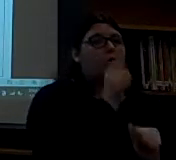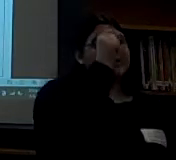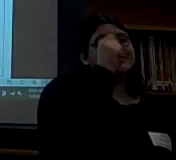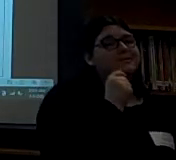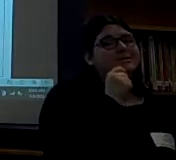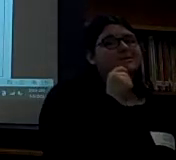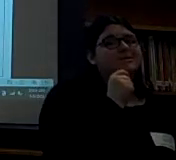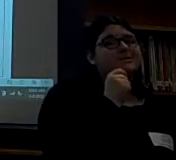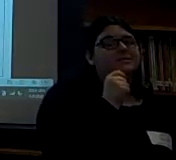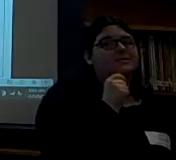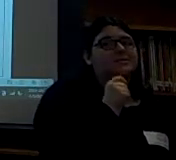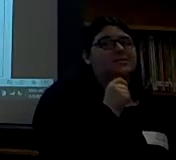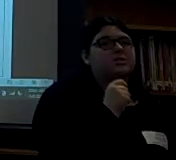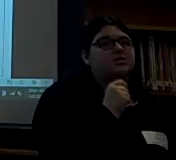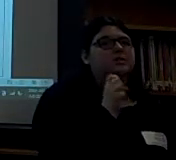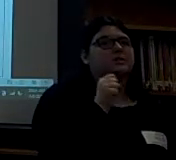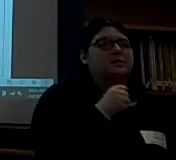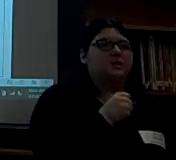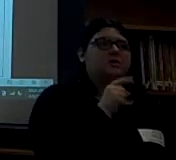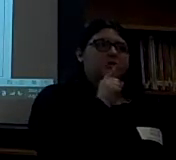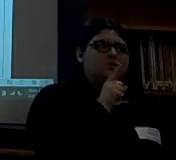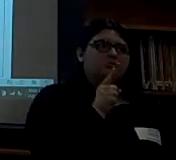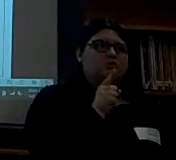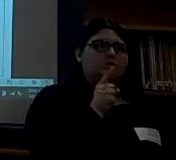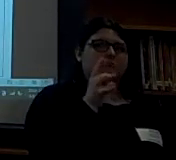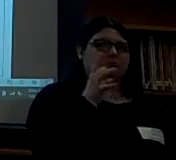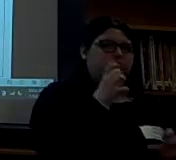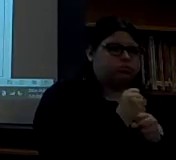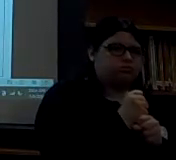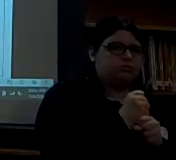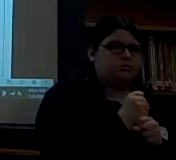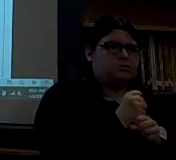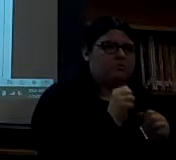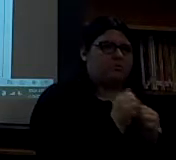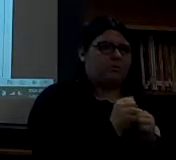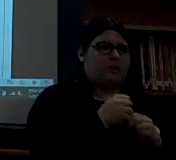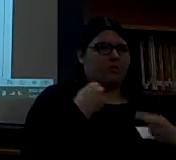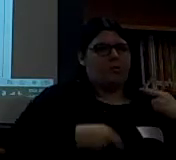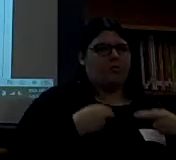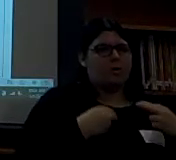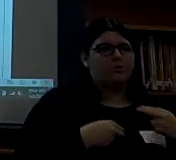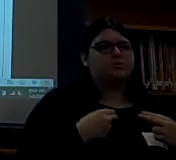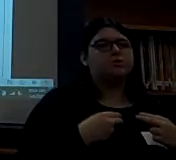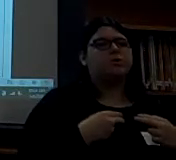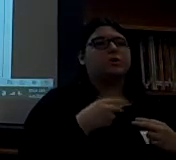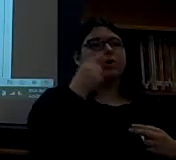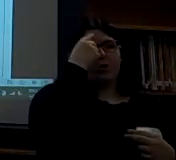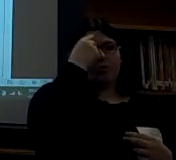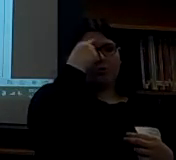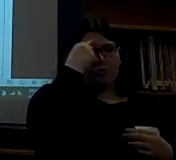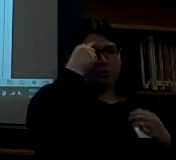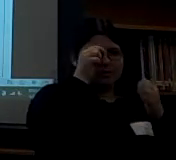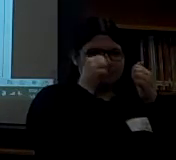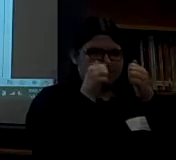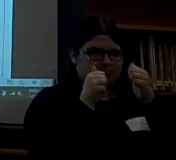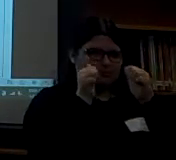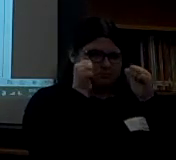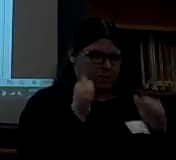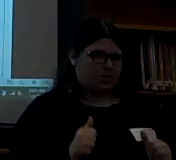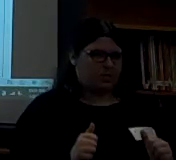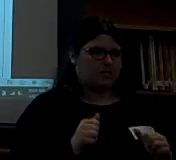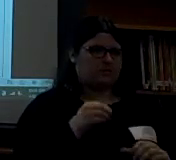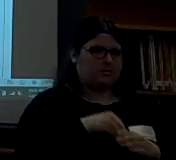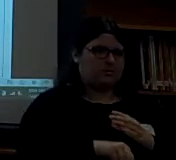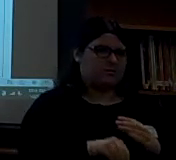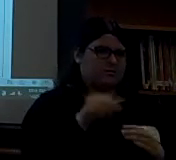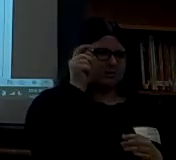the teenage years, adolescence is compounded by hormones, by the fact that actually our brains actually regress a little bit during adolescence. I don't know how